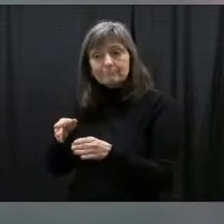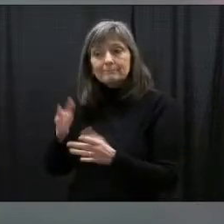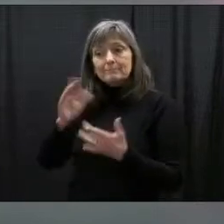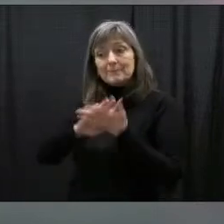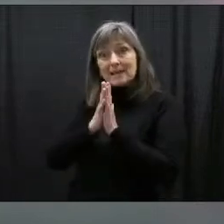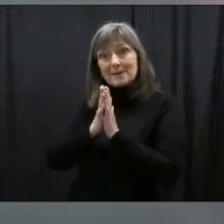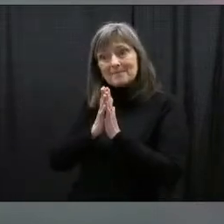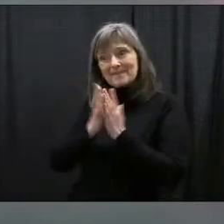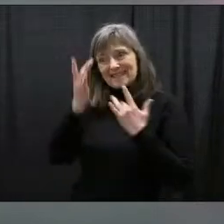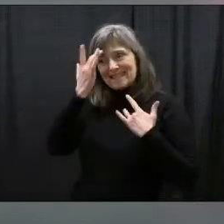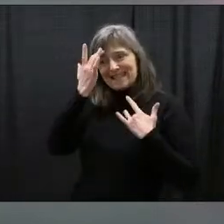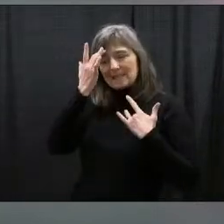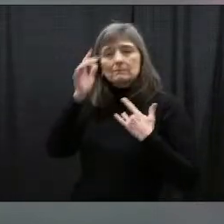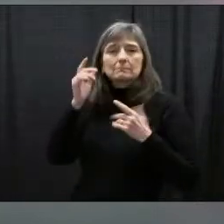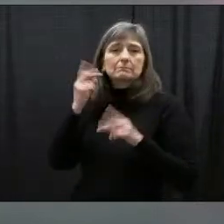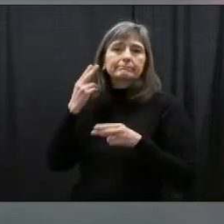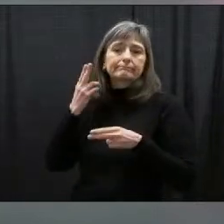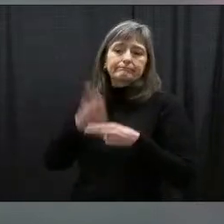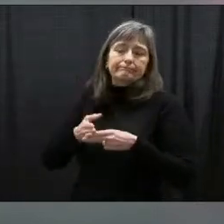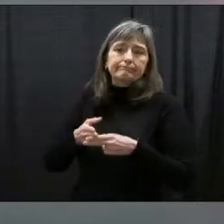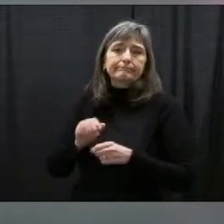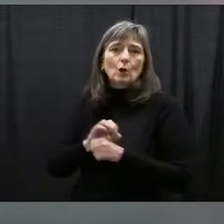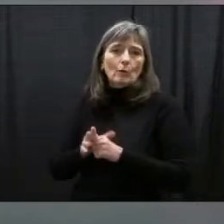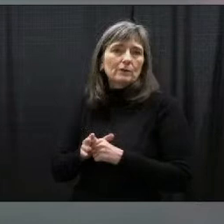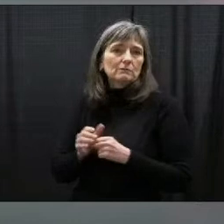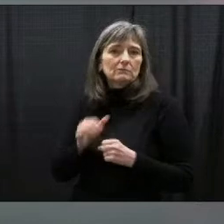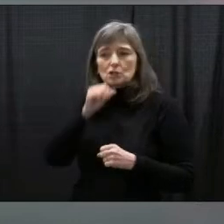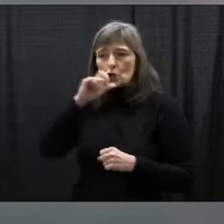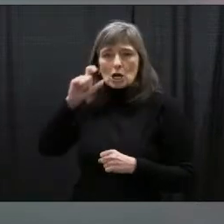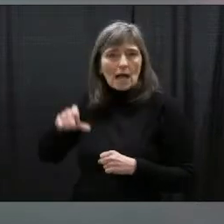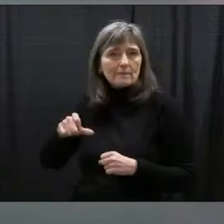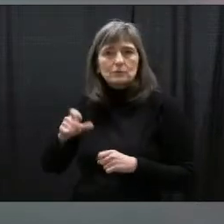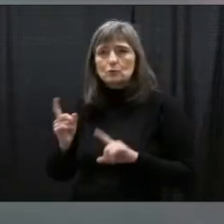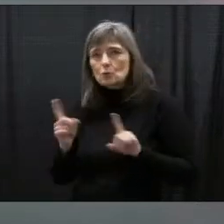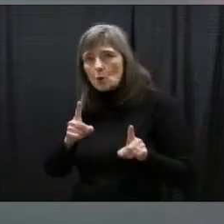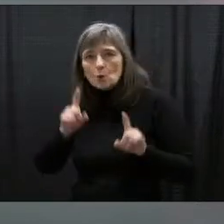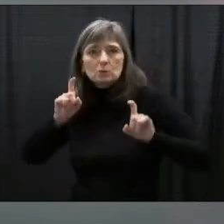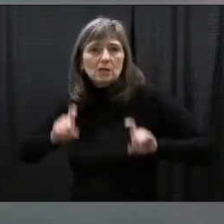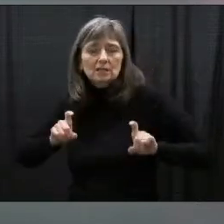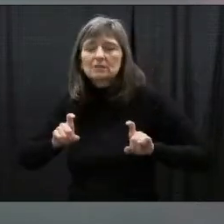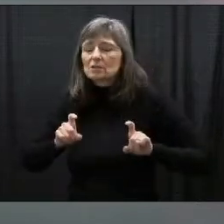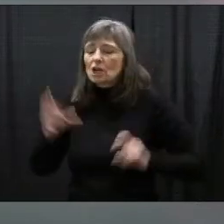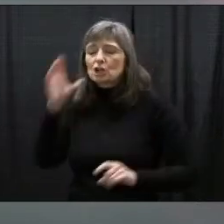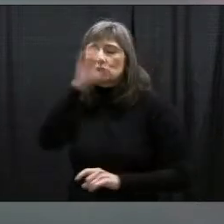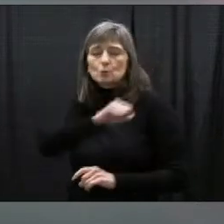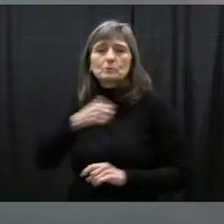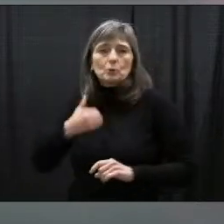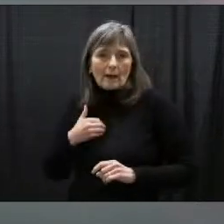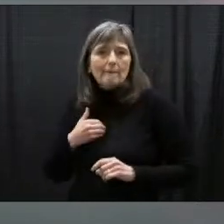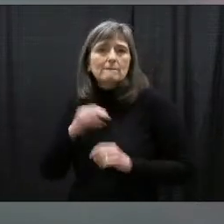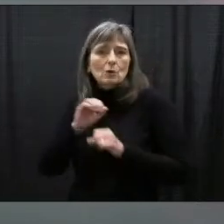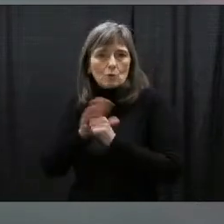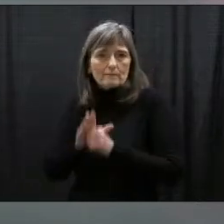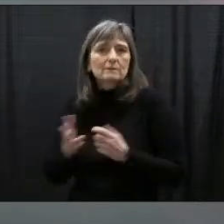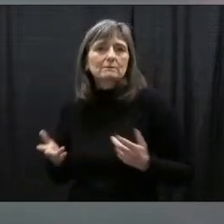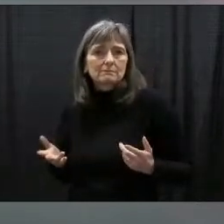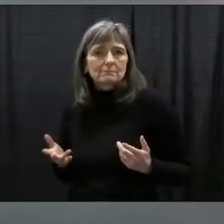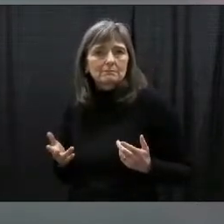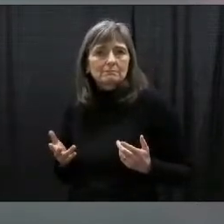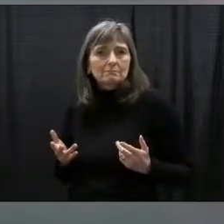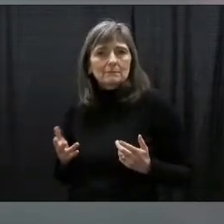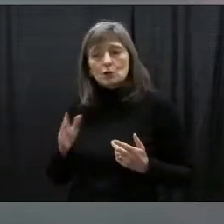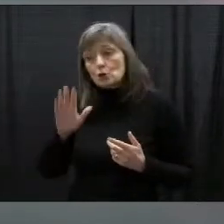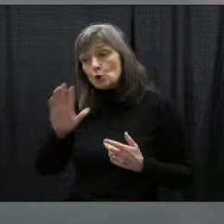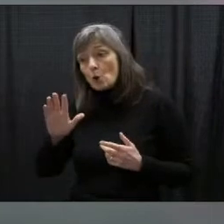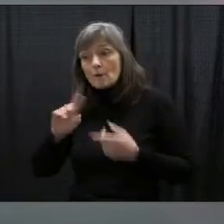to COVID. There is no need, no medical need for testing under those circumstances, as Dr.